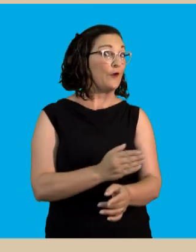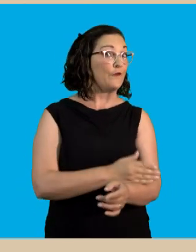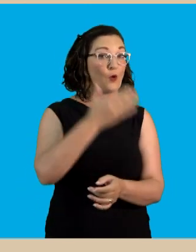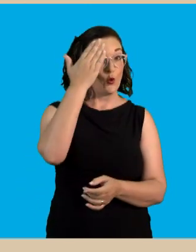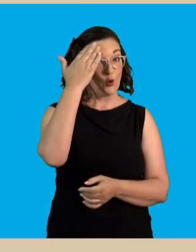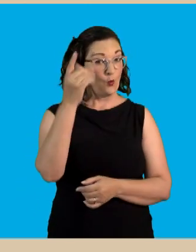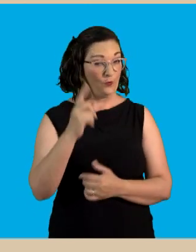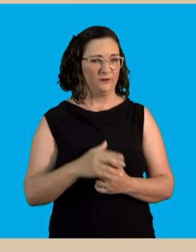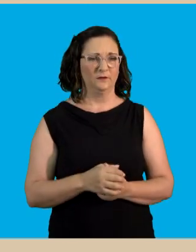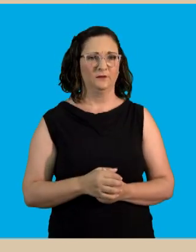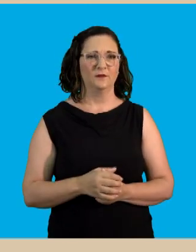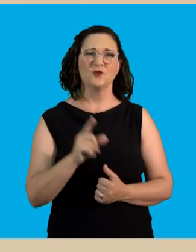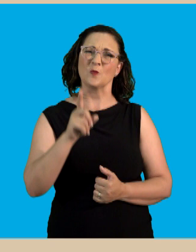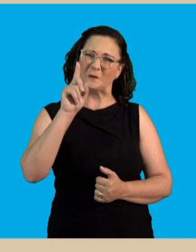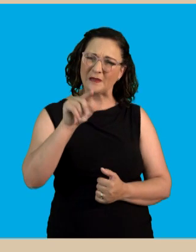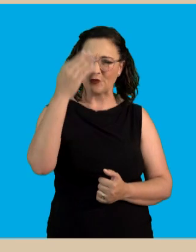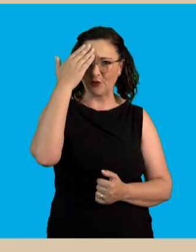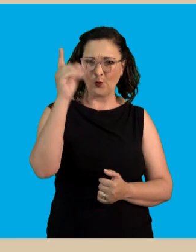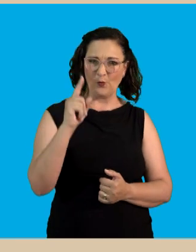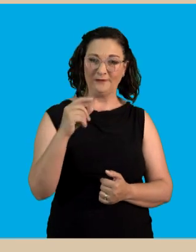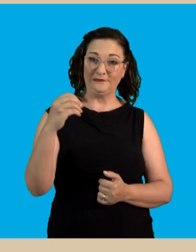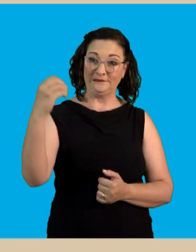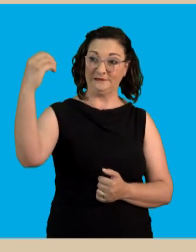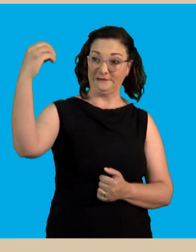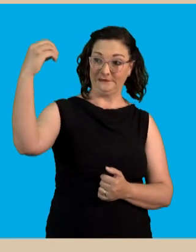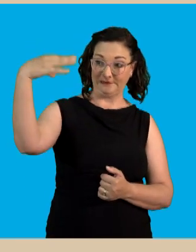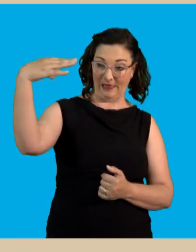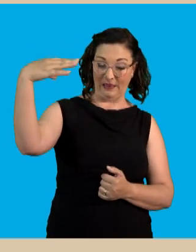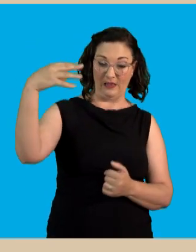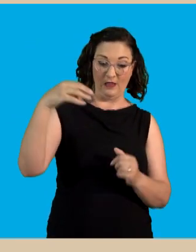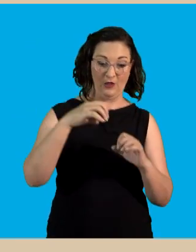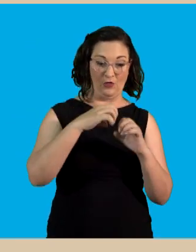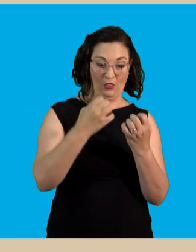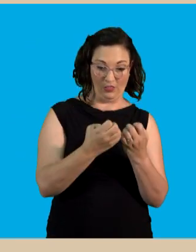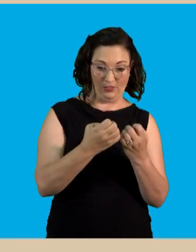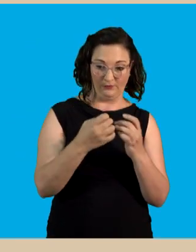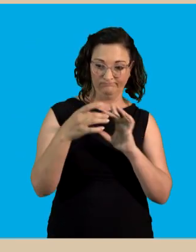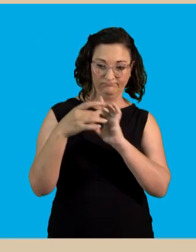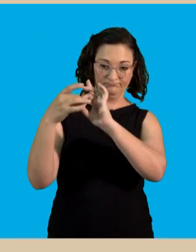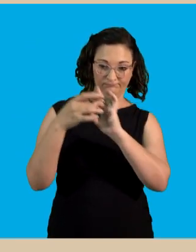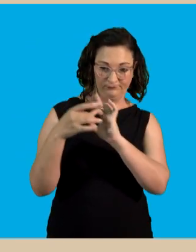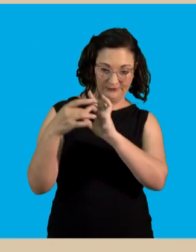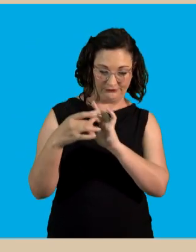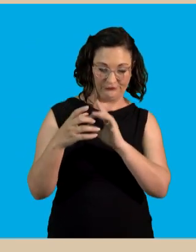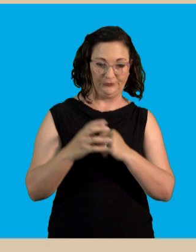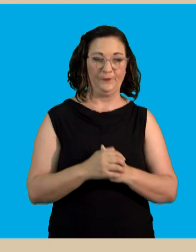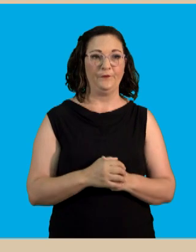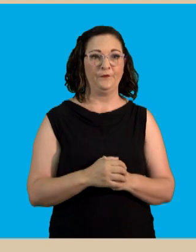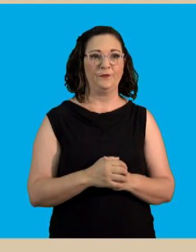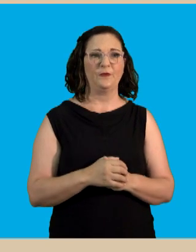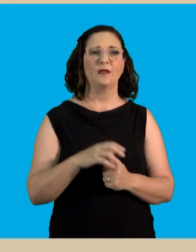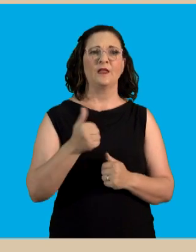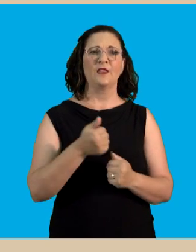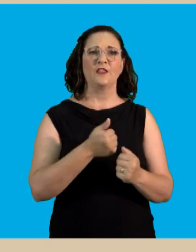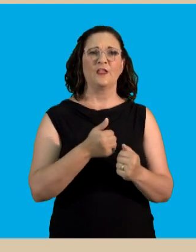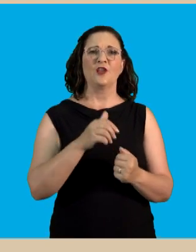prior knowledge. You should know the relationship between the sun and the Earth, the solar energy and the